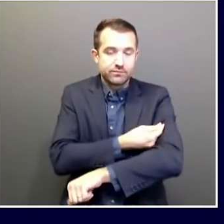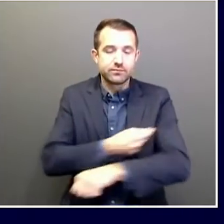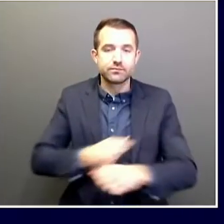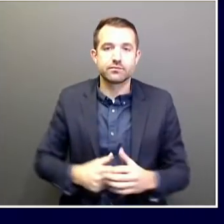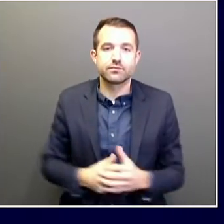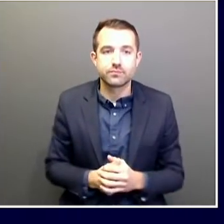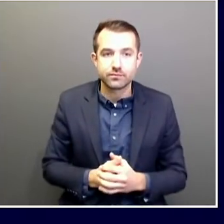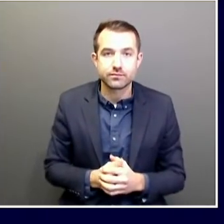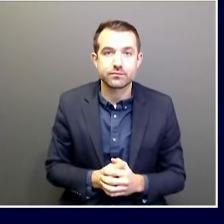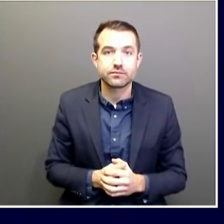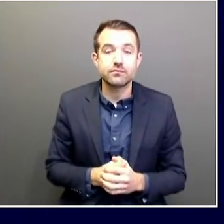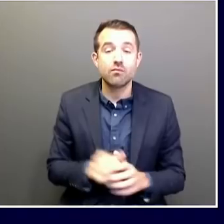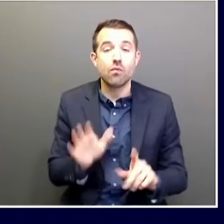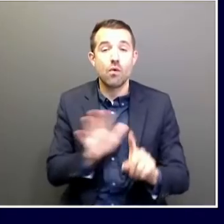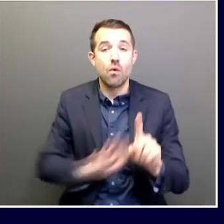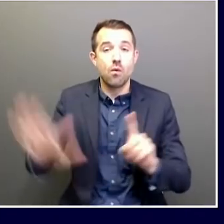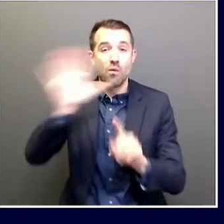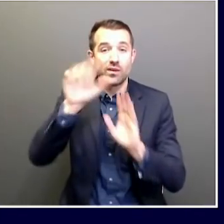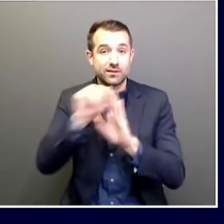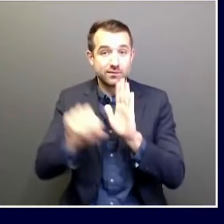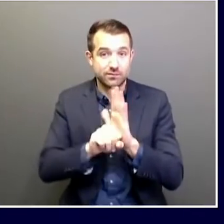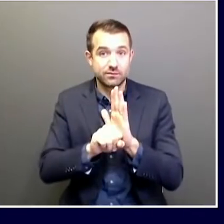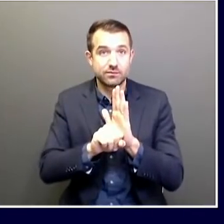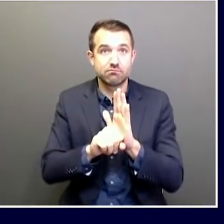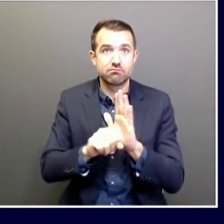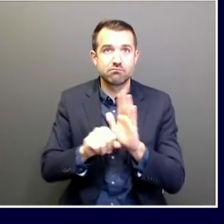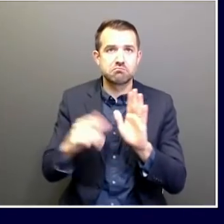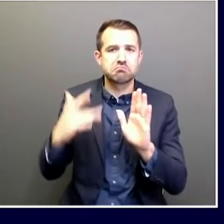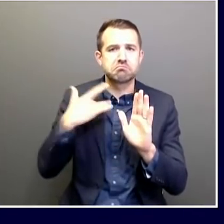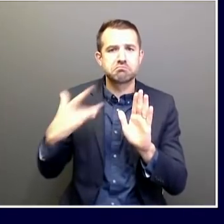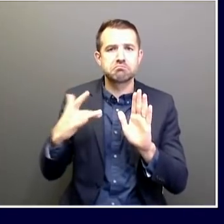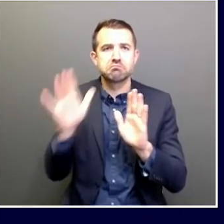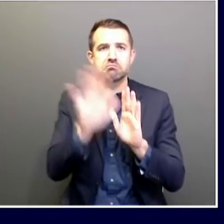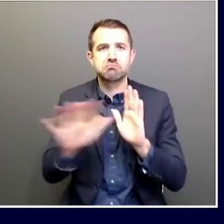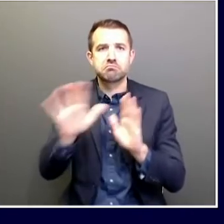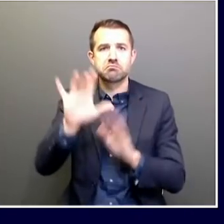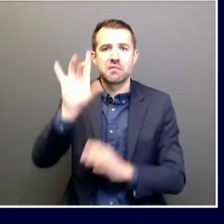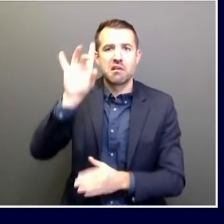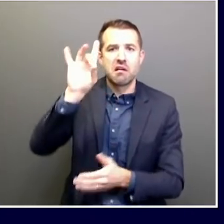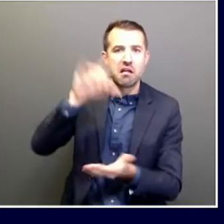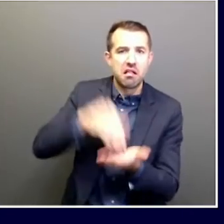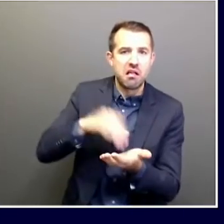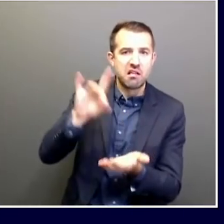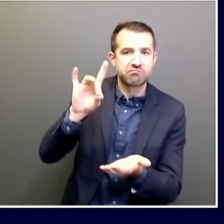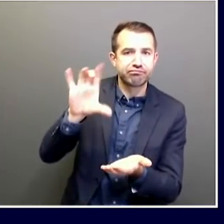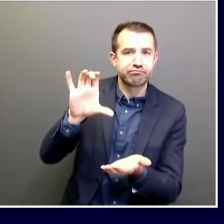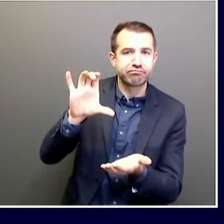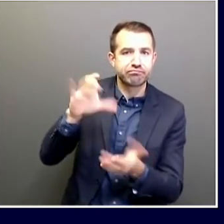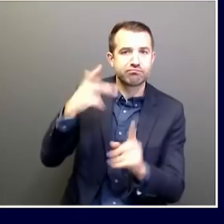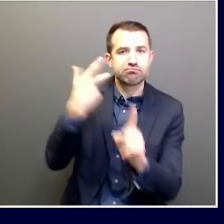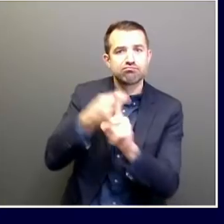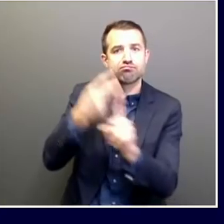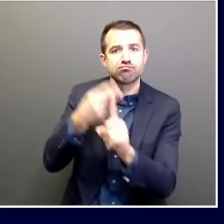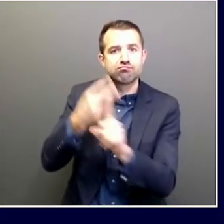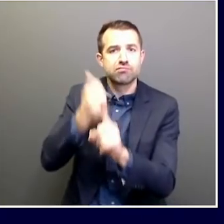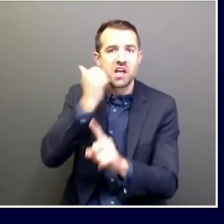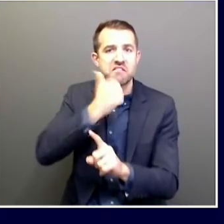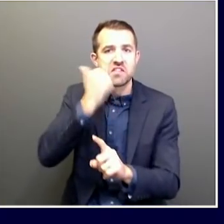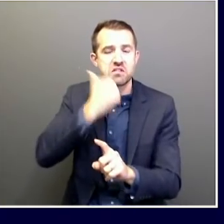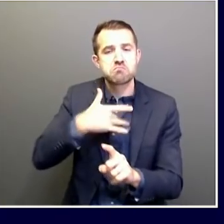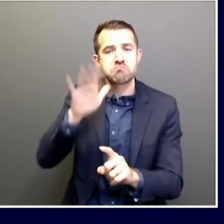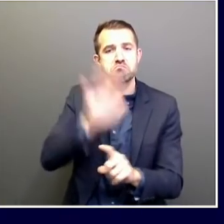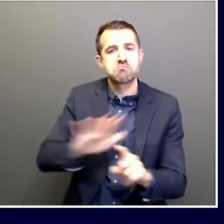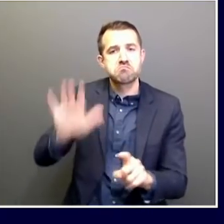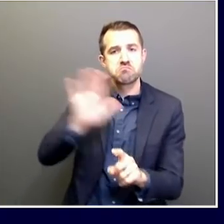statewide, Maine is administering about 8,800 doses every single day of all the